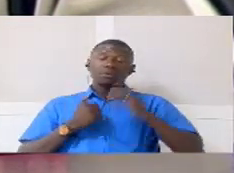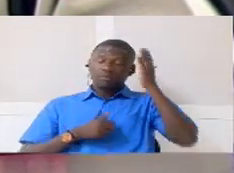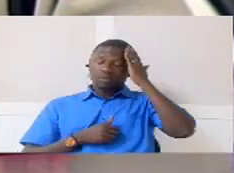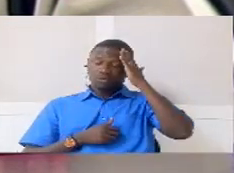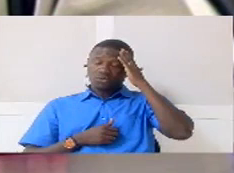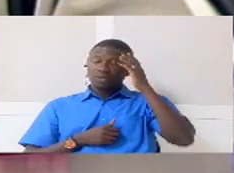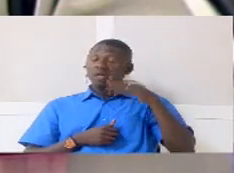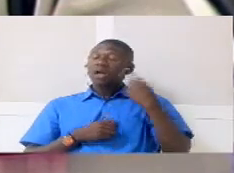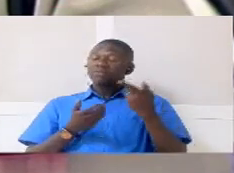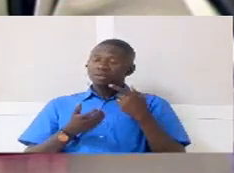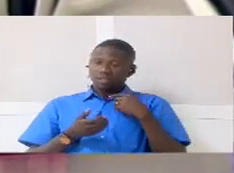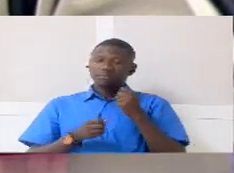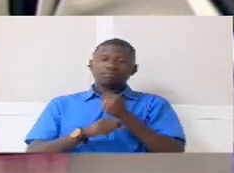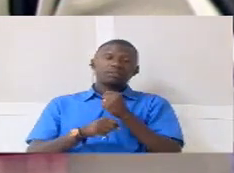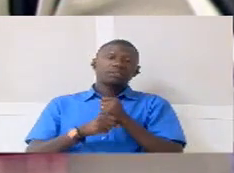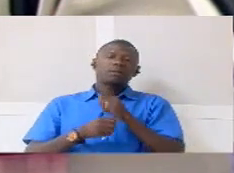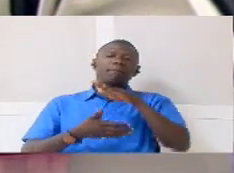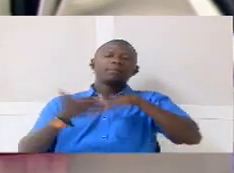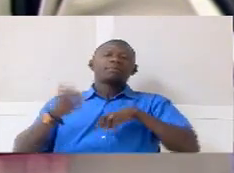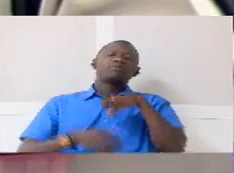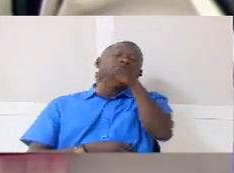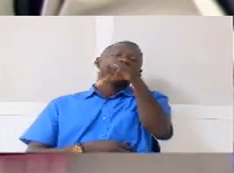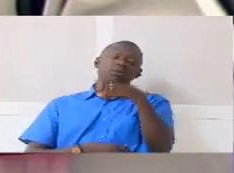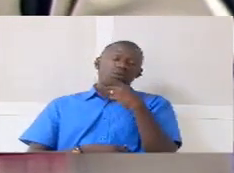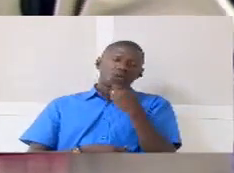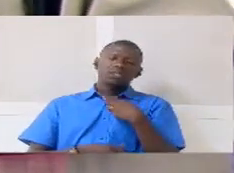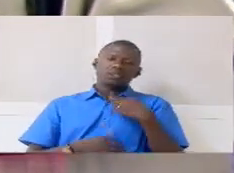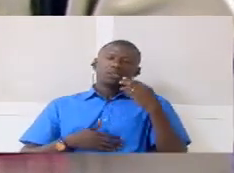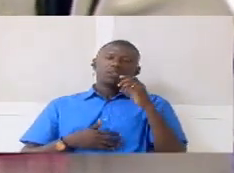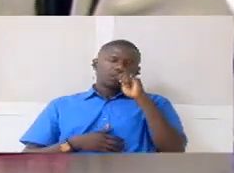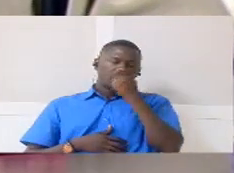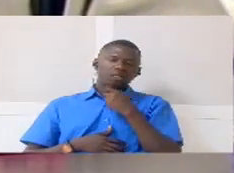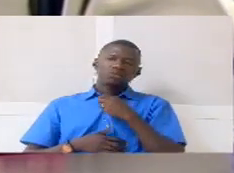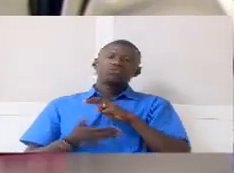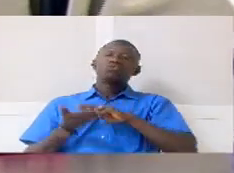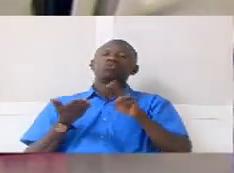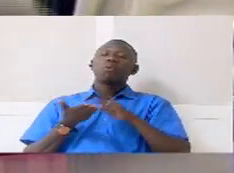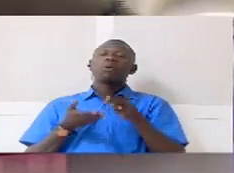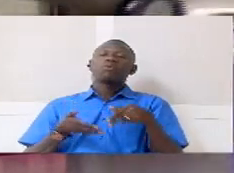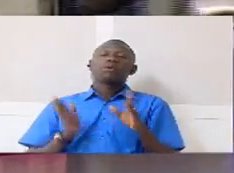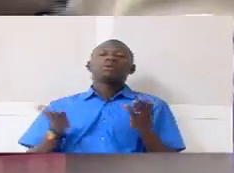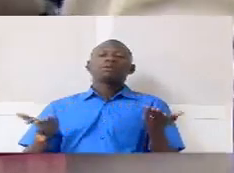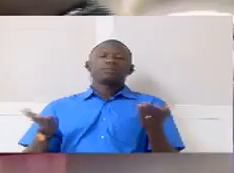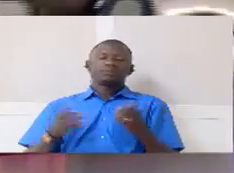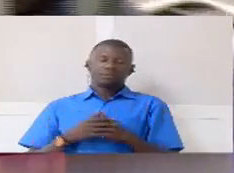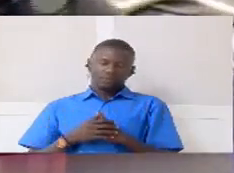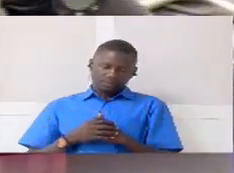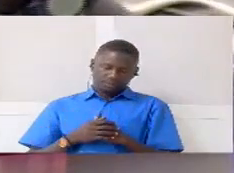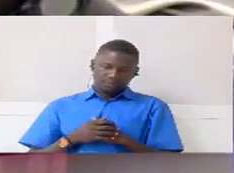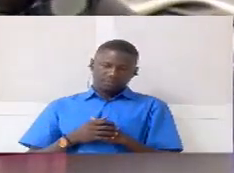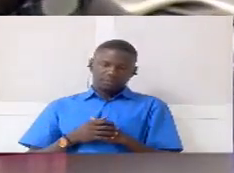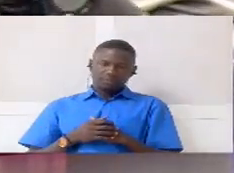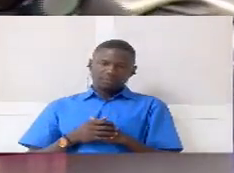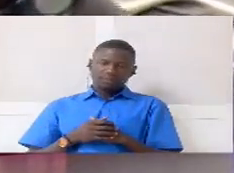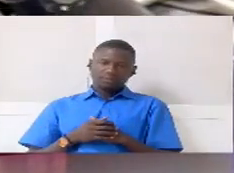kola lo mi kanao kaiti soto balo dada o min kam min foyder non komi e ko mi longa keta ani say wo conspiracy le bigeto wo nyow choki